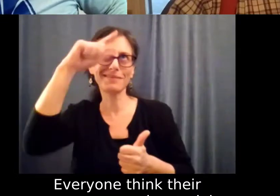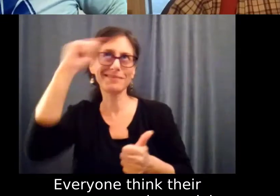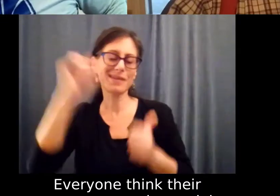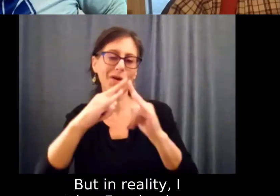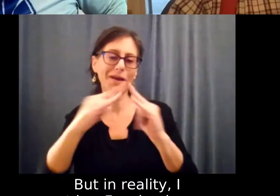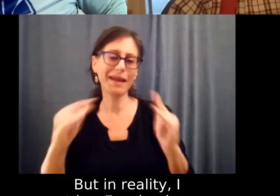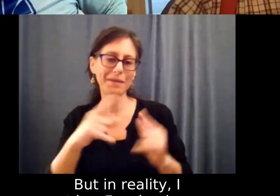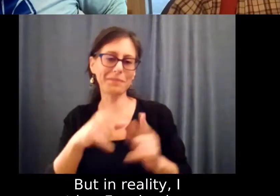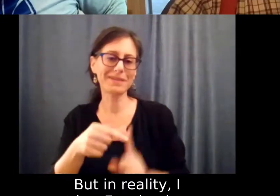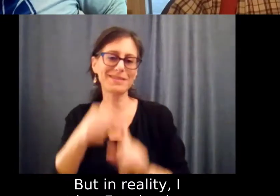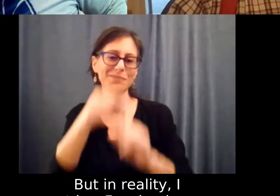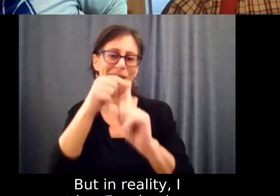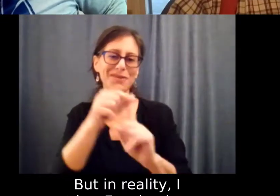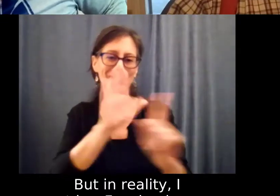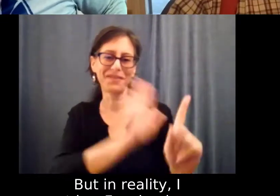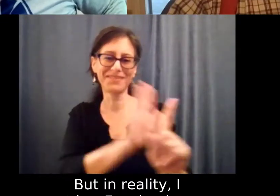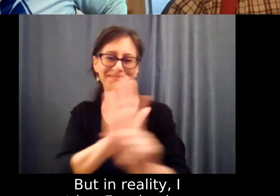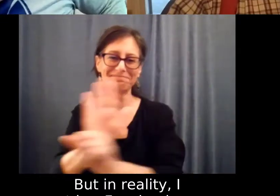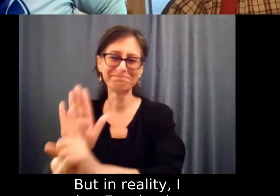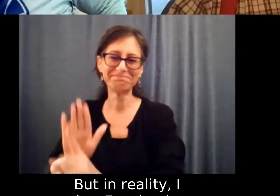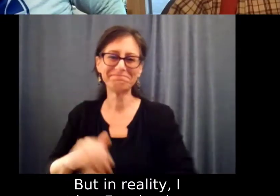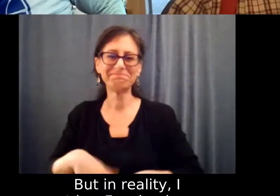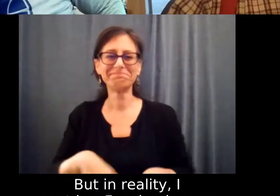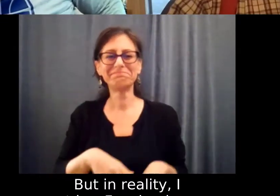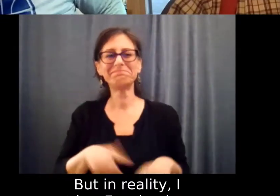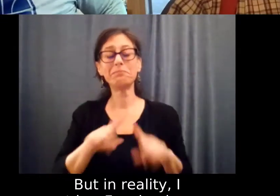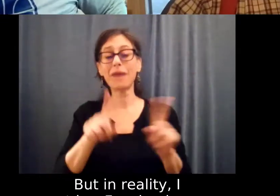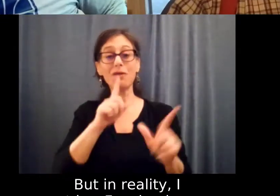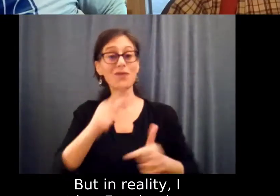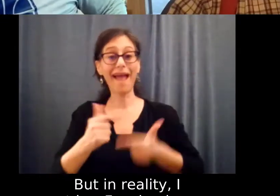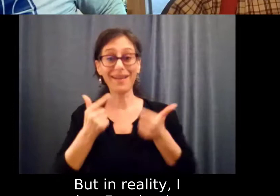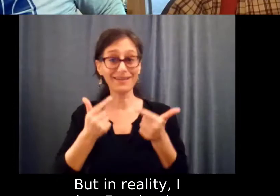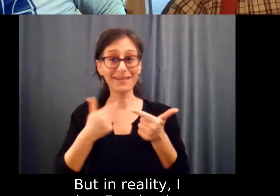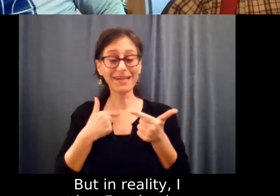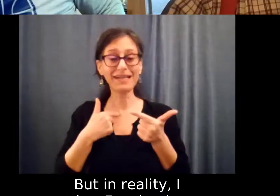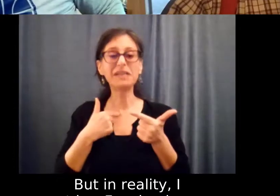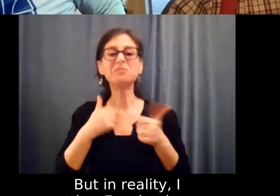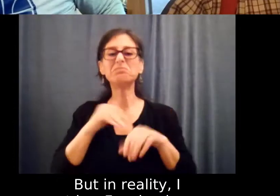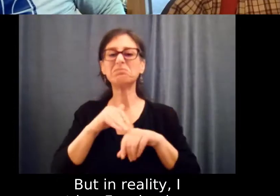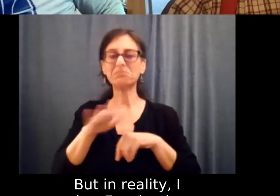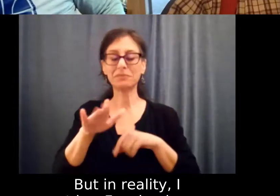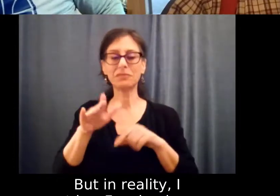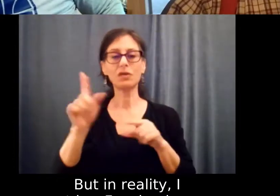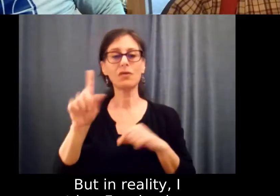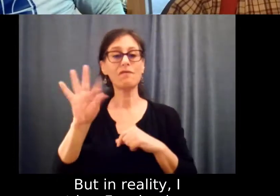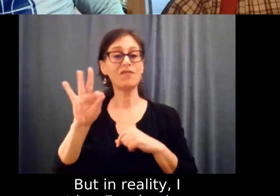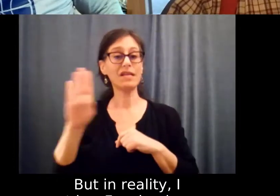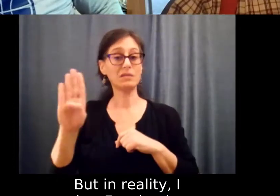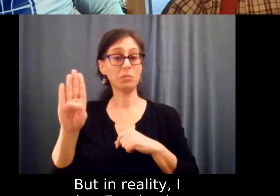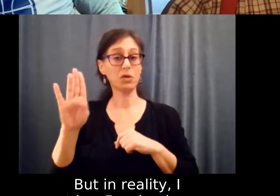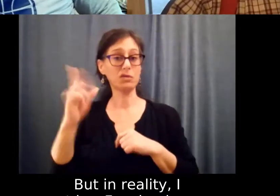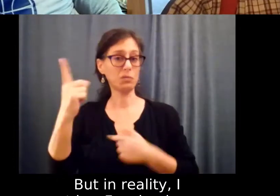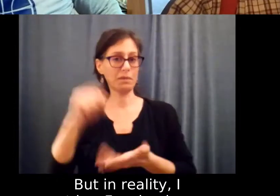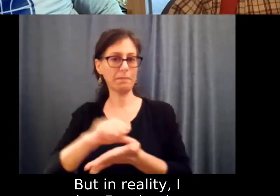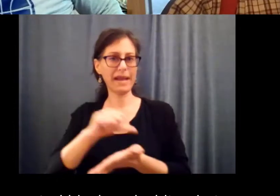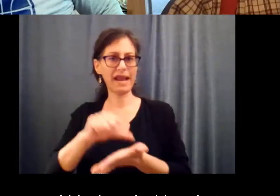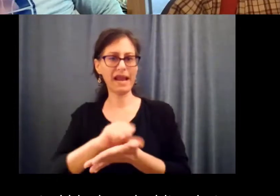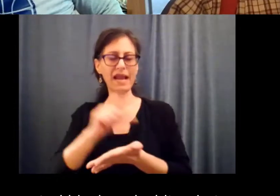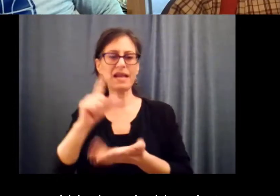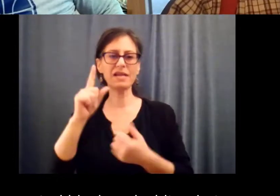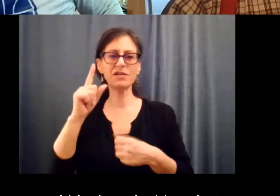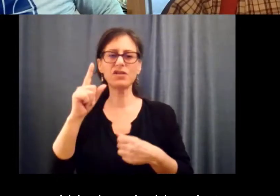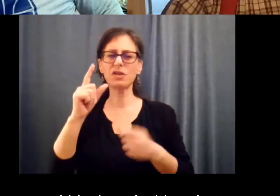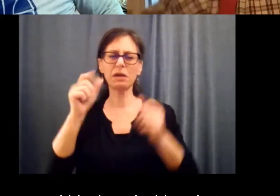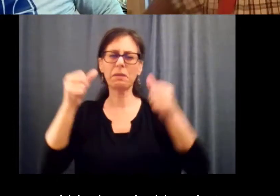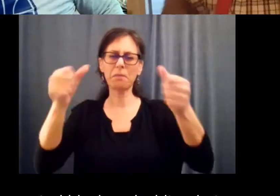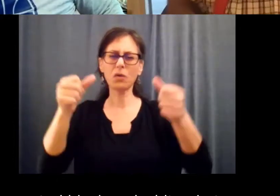special. But in reality, I sent her to this Facebook page where one of the counselors, Steve Huntingsman, had posted a